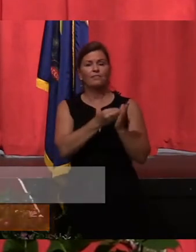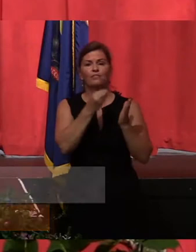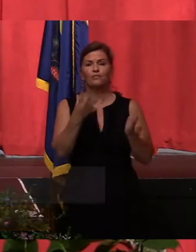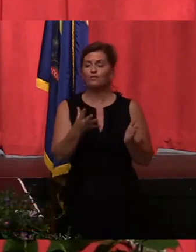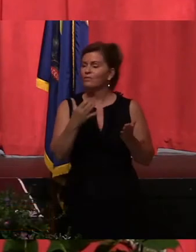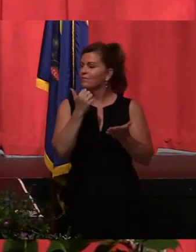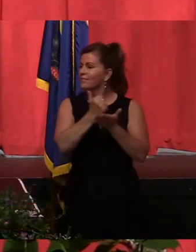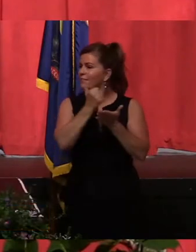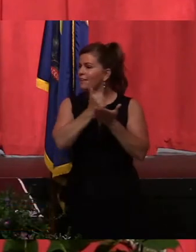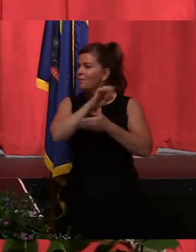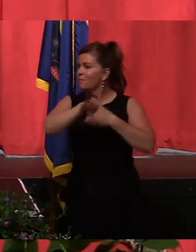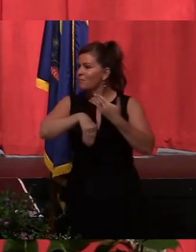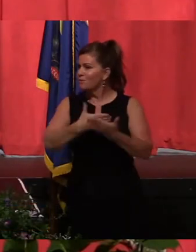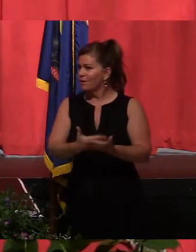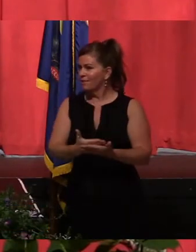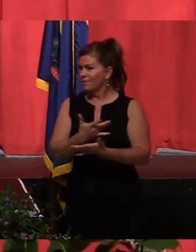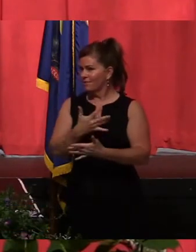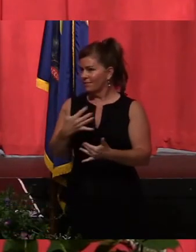milestone.